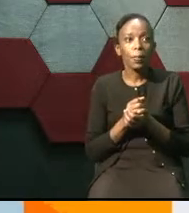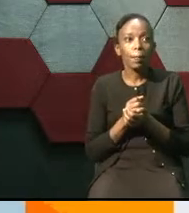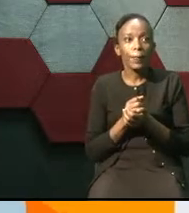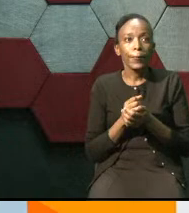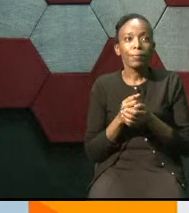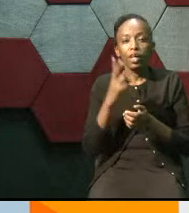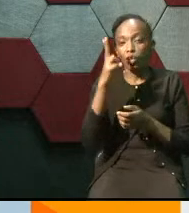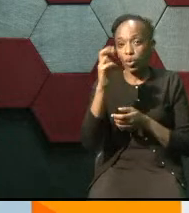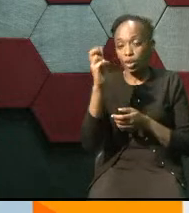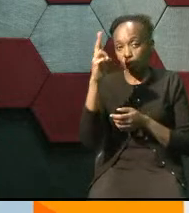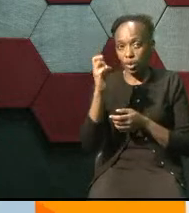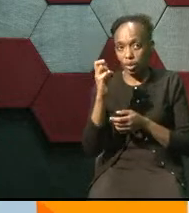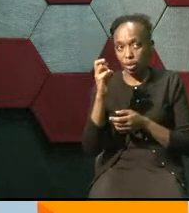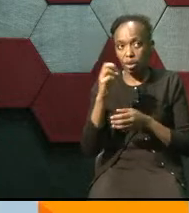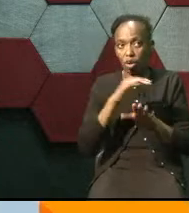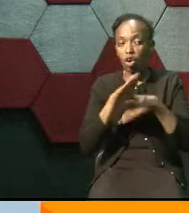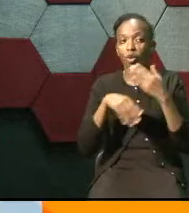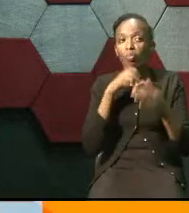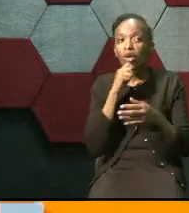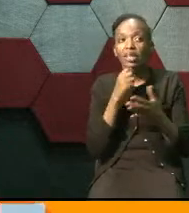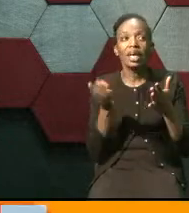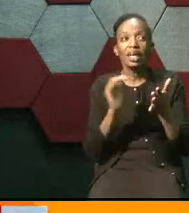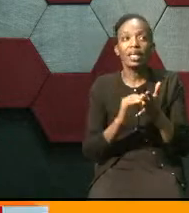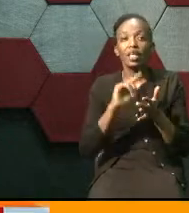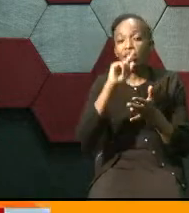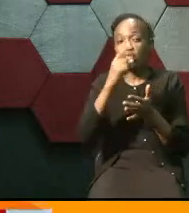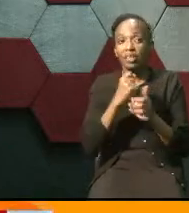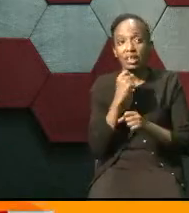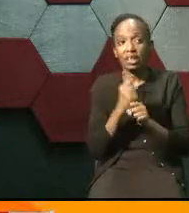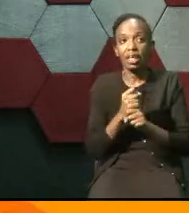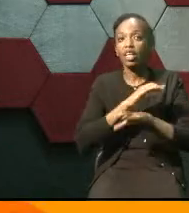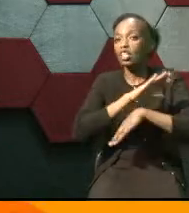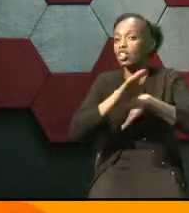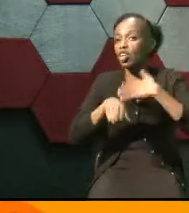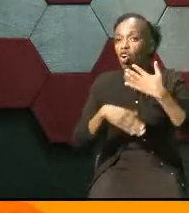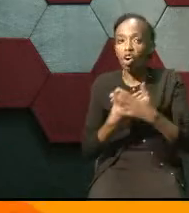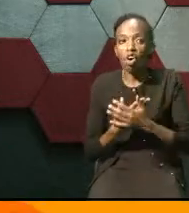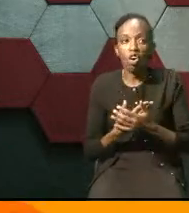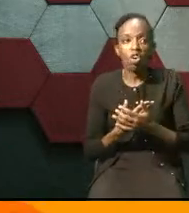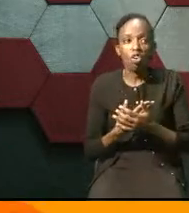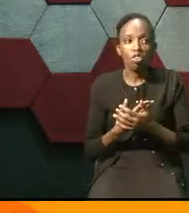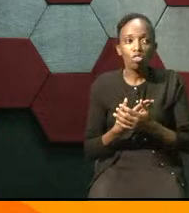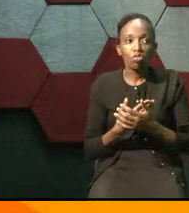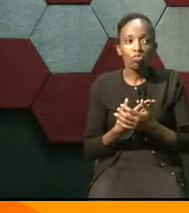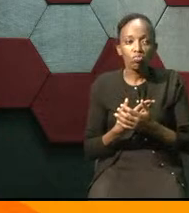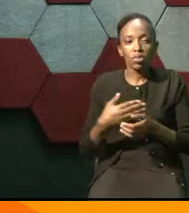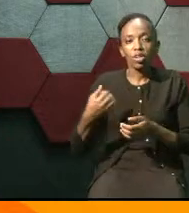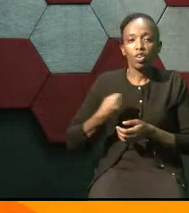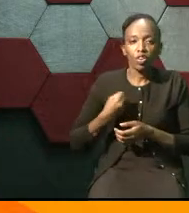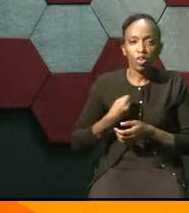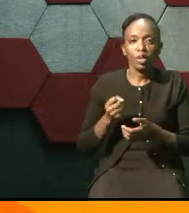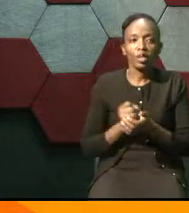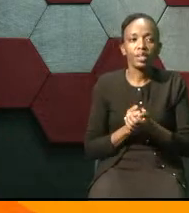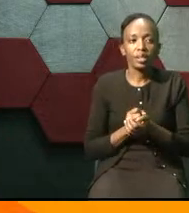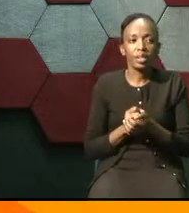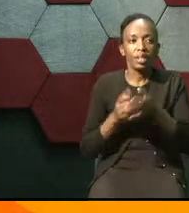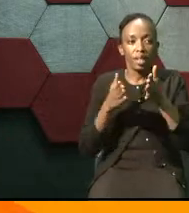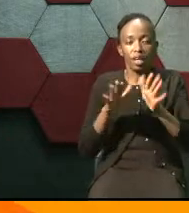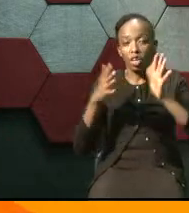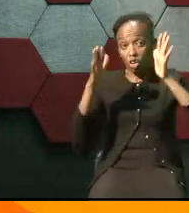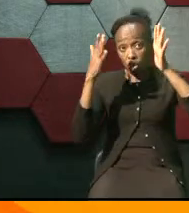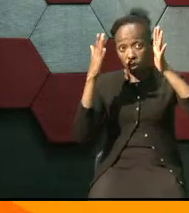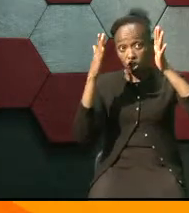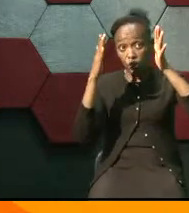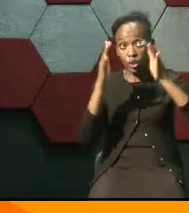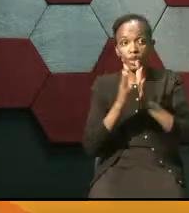In 2020, all boys again, and this is the first year. It is all all females. So